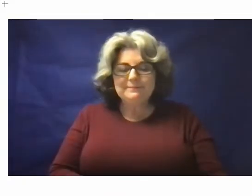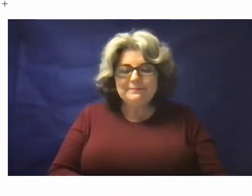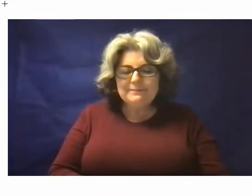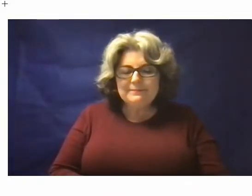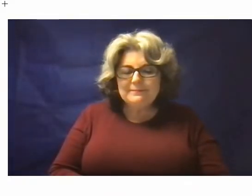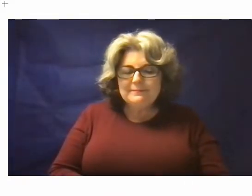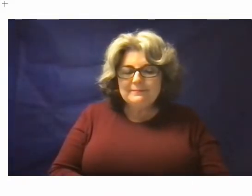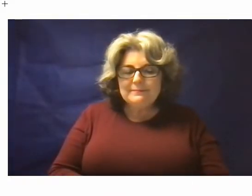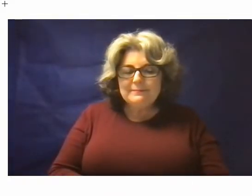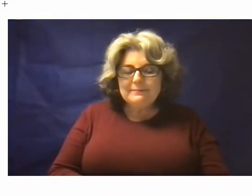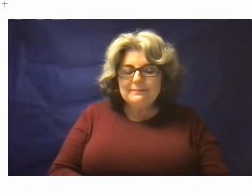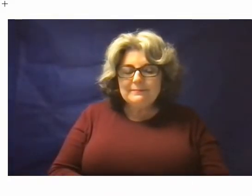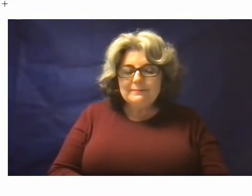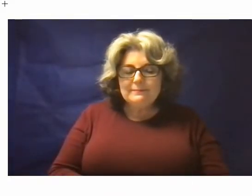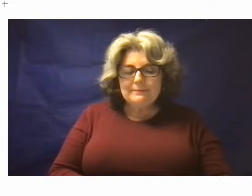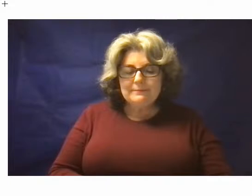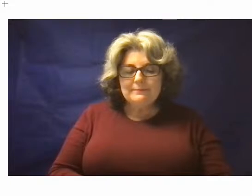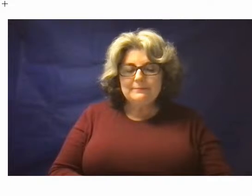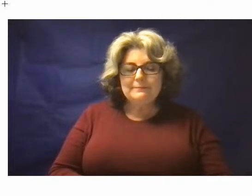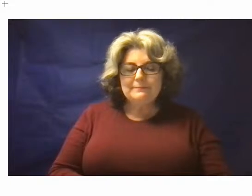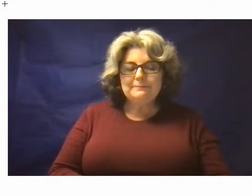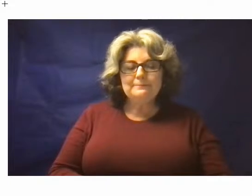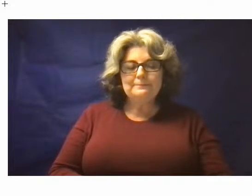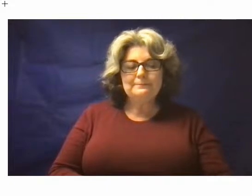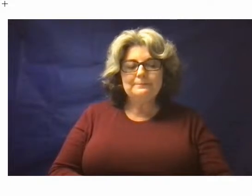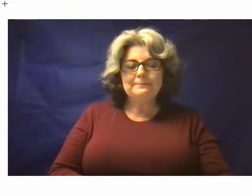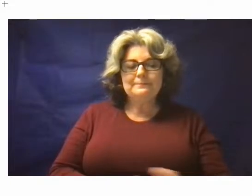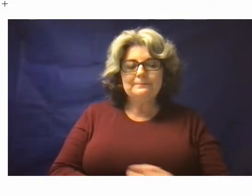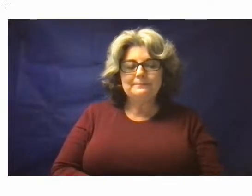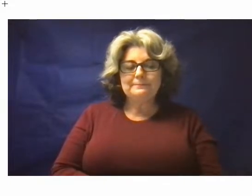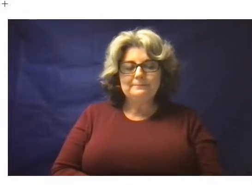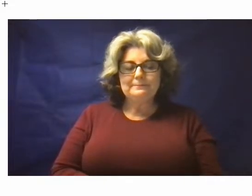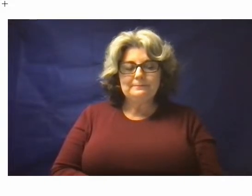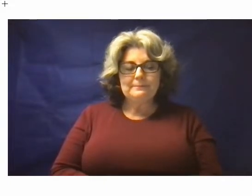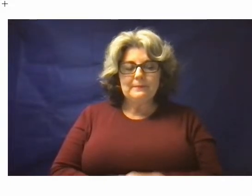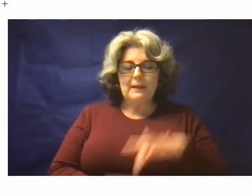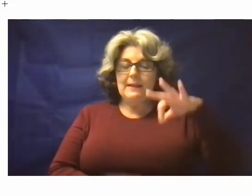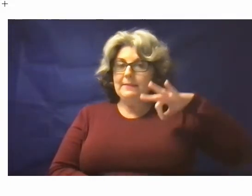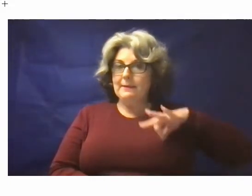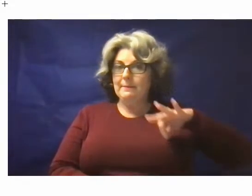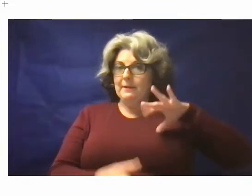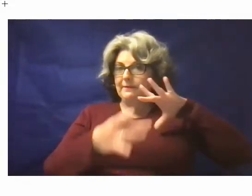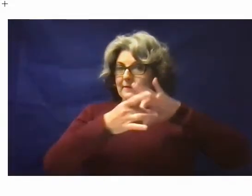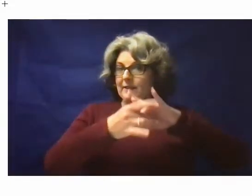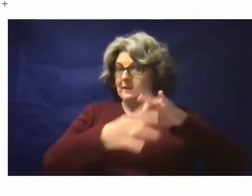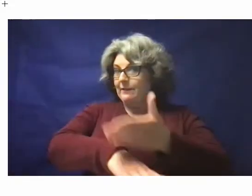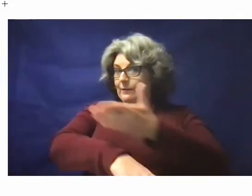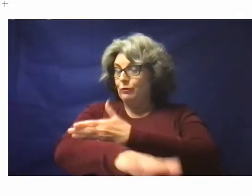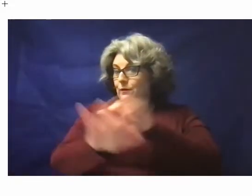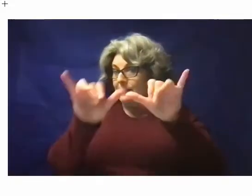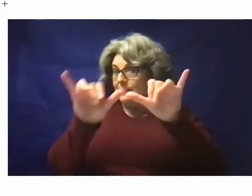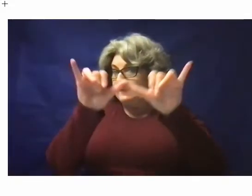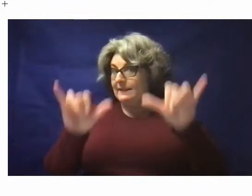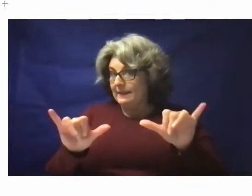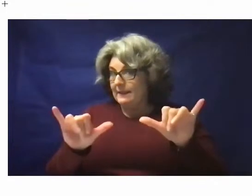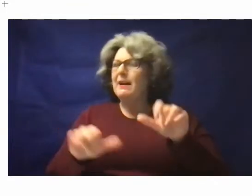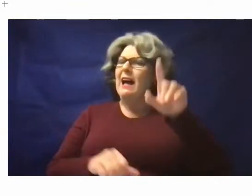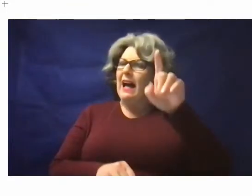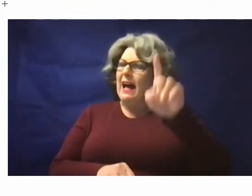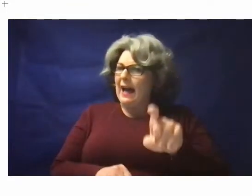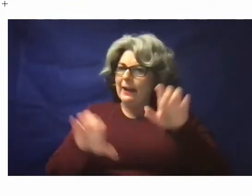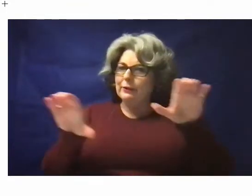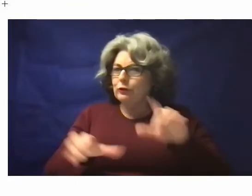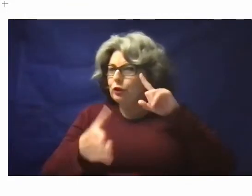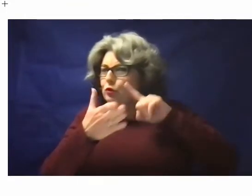January 2018, I wrote a report on the benefits of improving the system. In order to do this, I had to conduct research